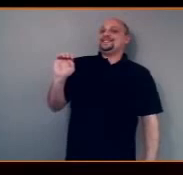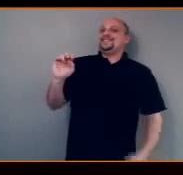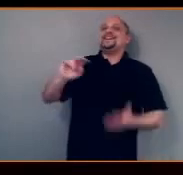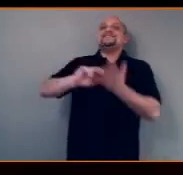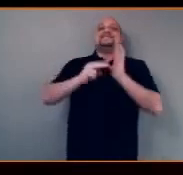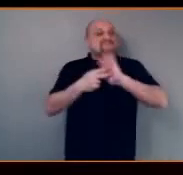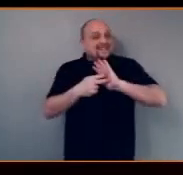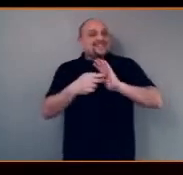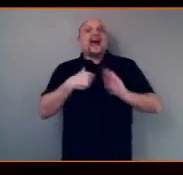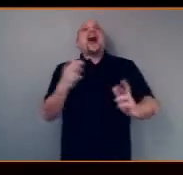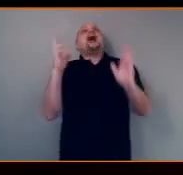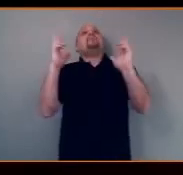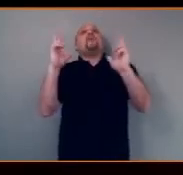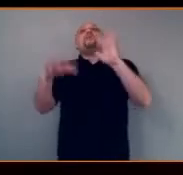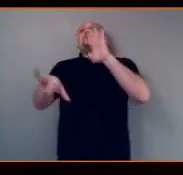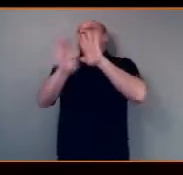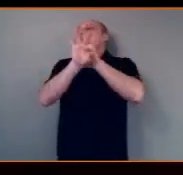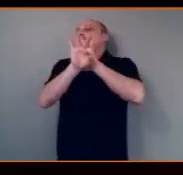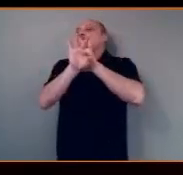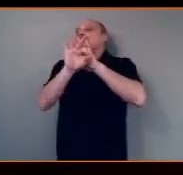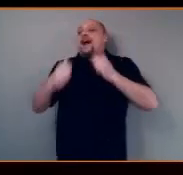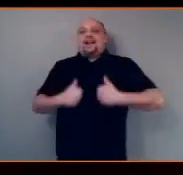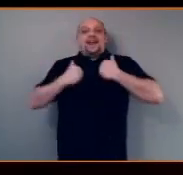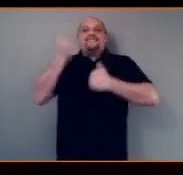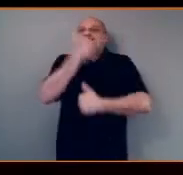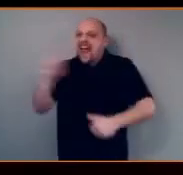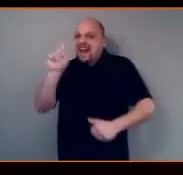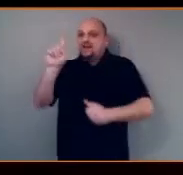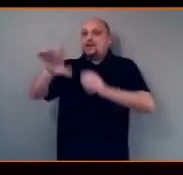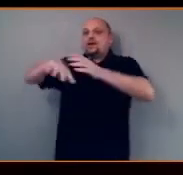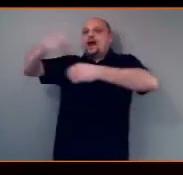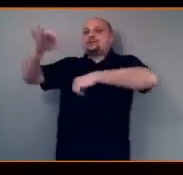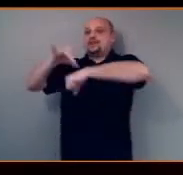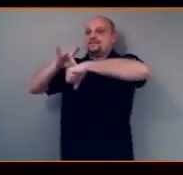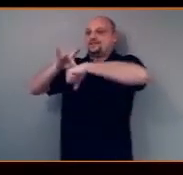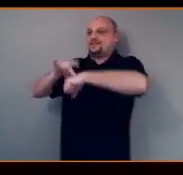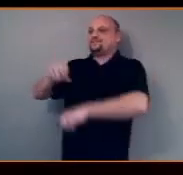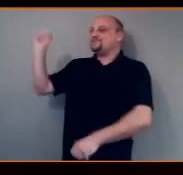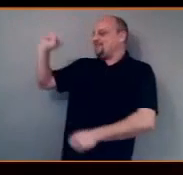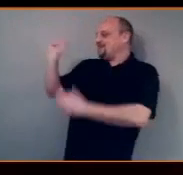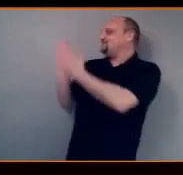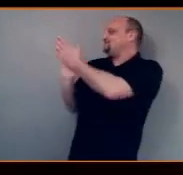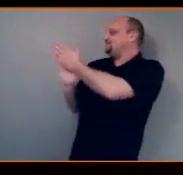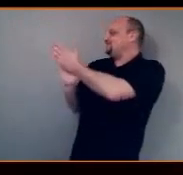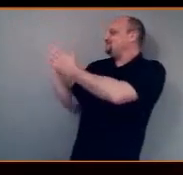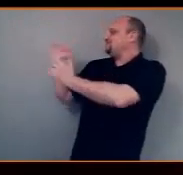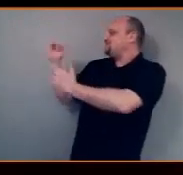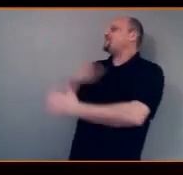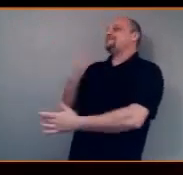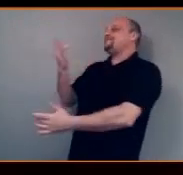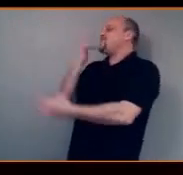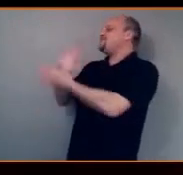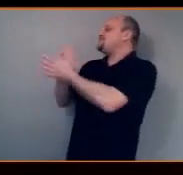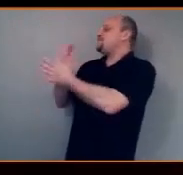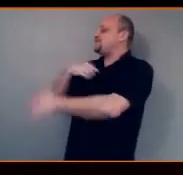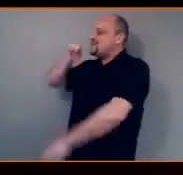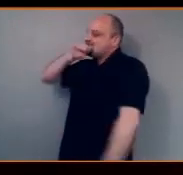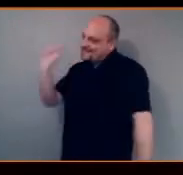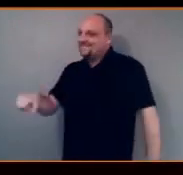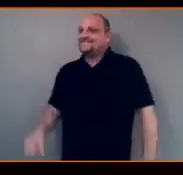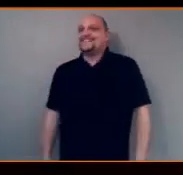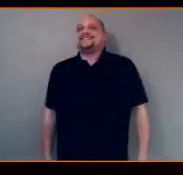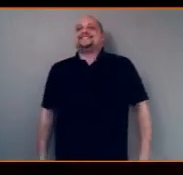life anywhere outside of Earth. Yes. Big brownie points, also my favorite movie.